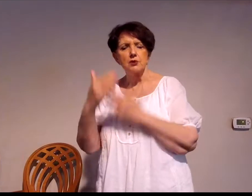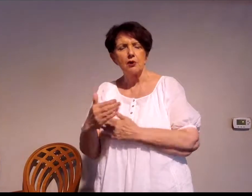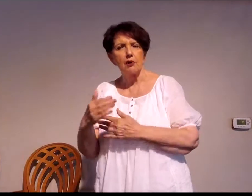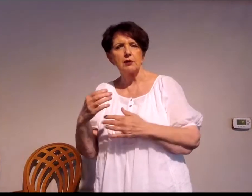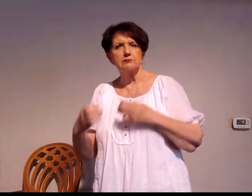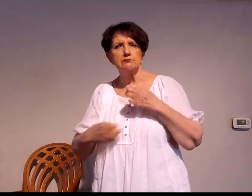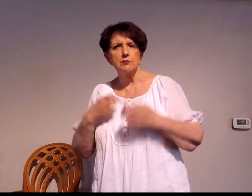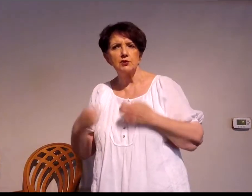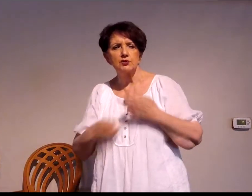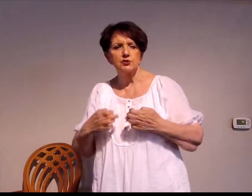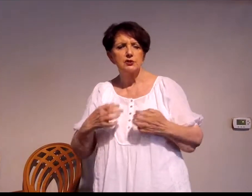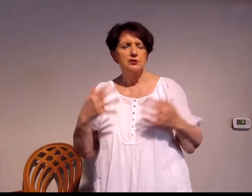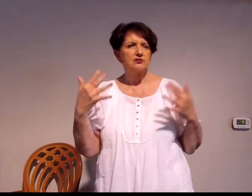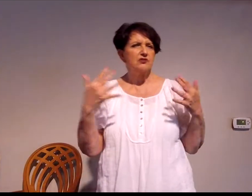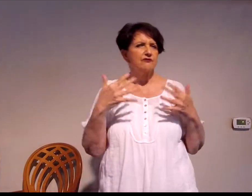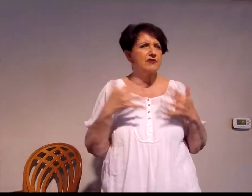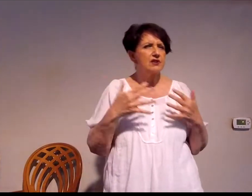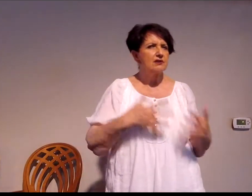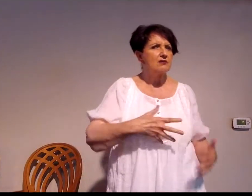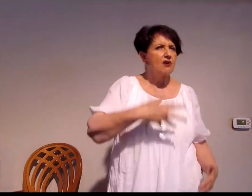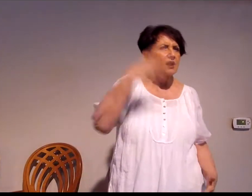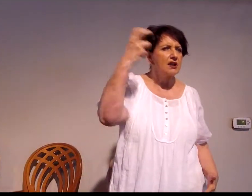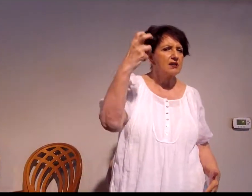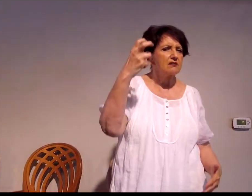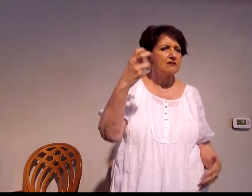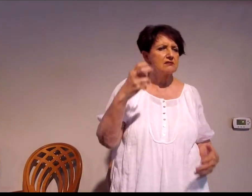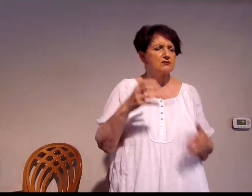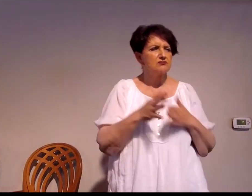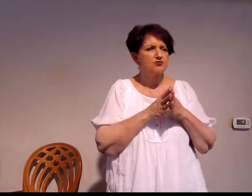our aggression, our shame, our blame.